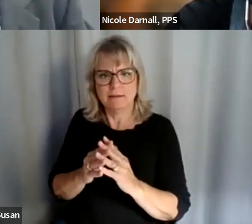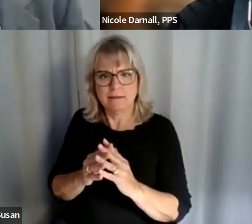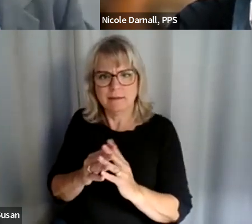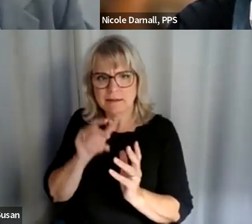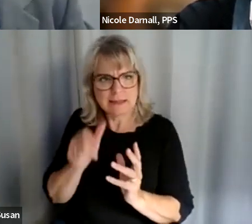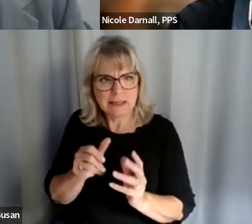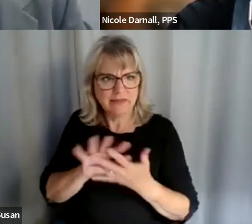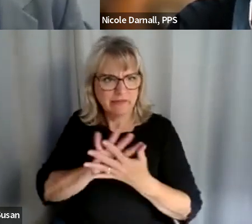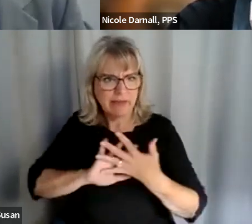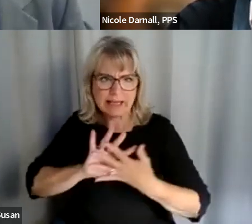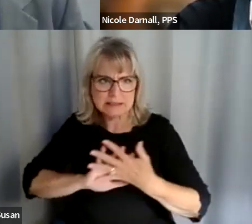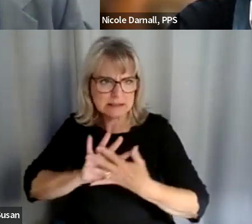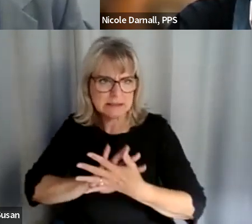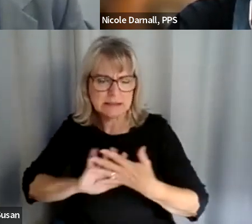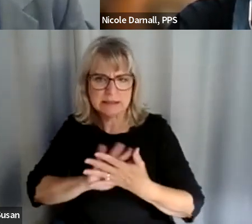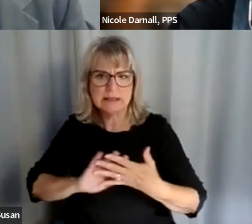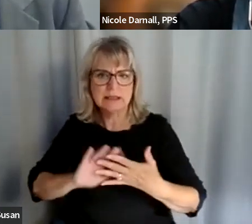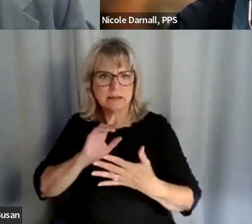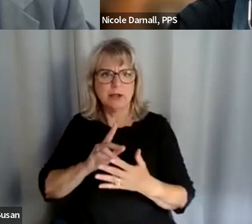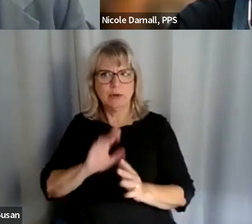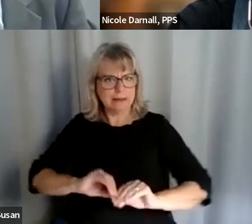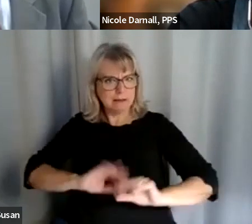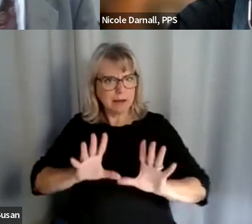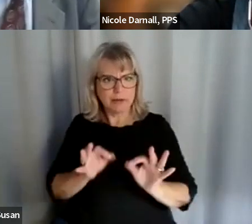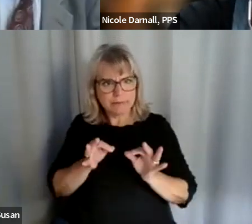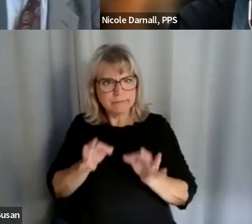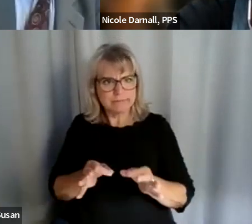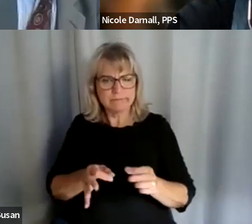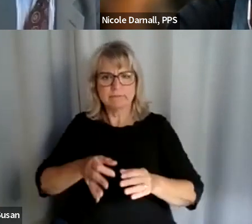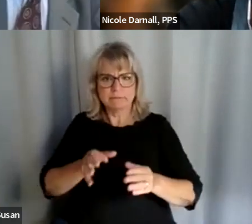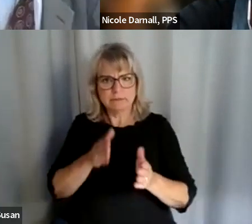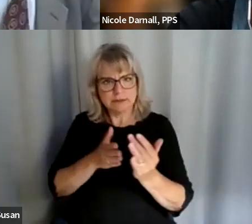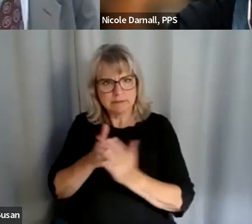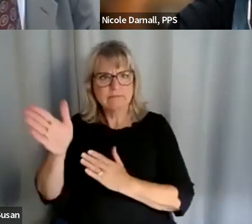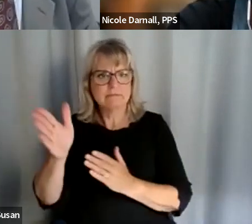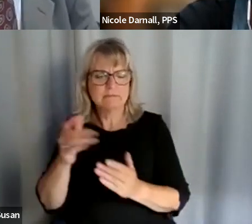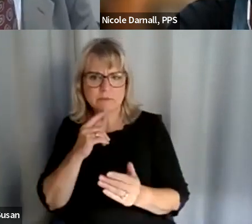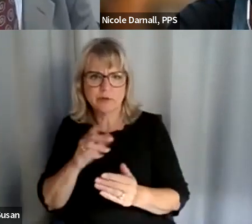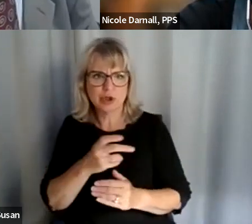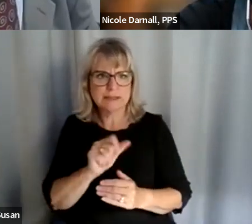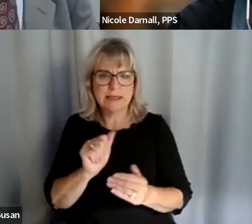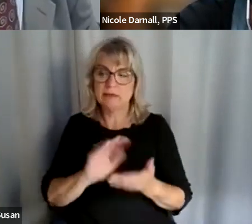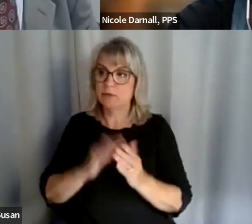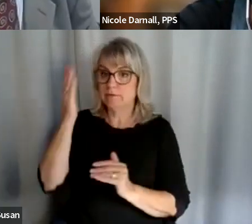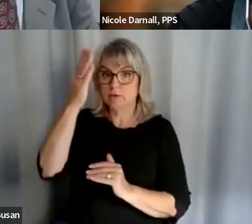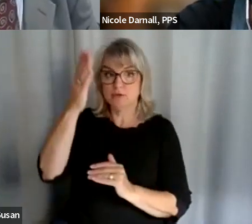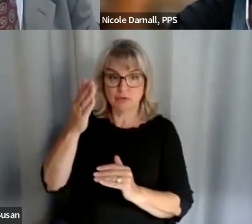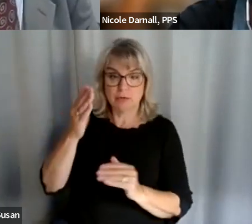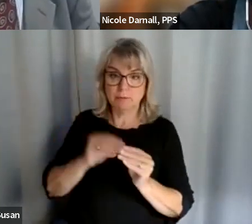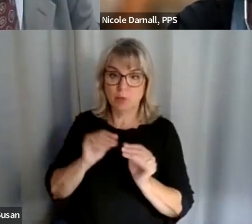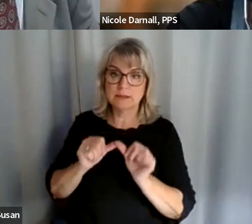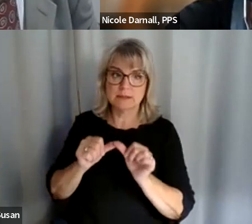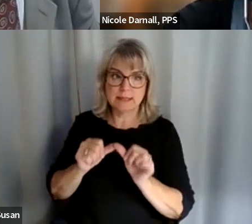a lot of vagueness, that there's actually a direction that can be discerned at every moment for GSA to move into the future on more